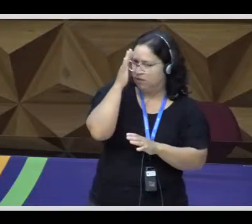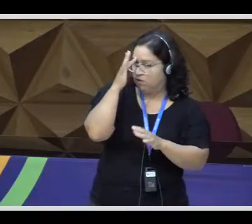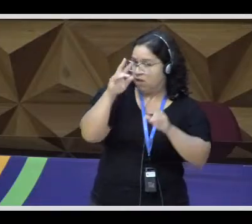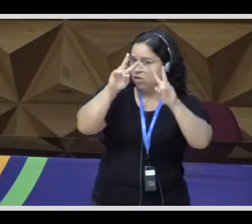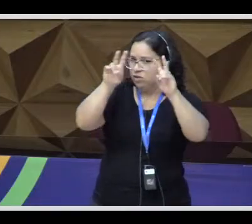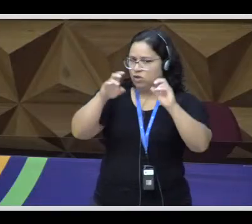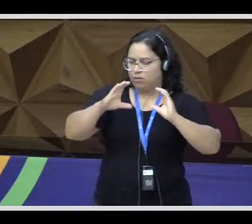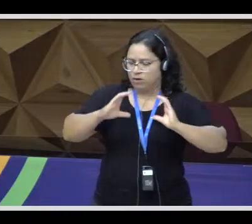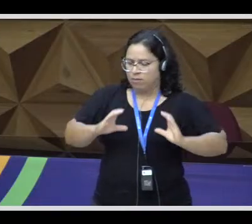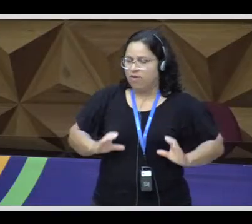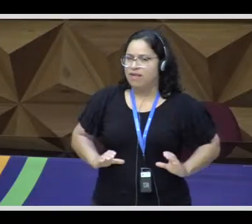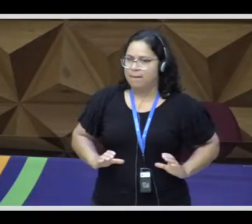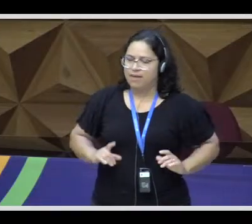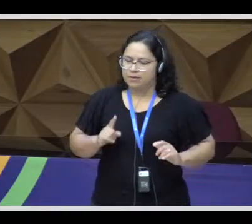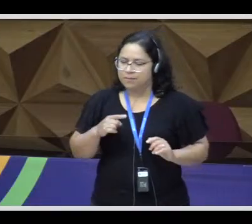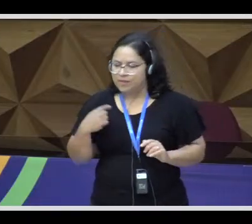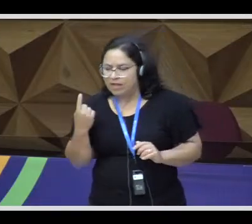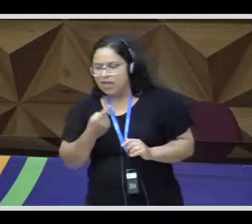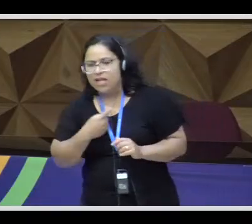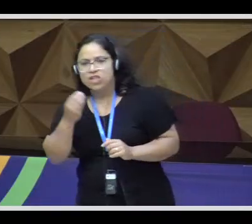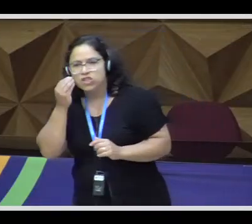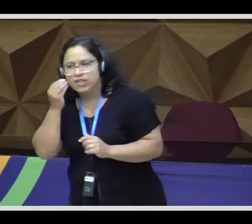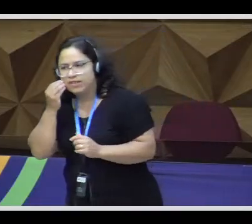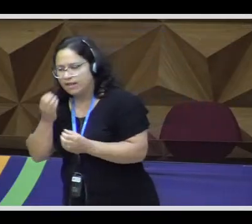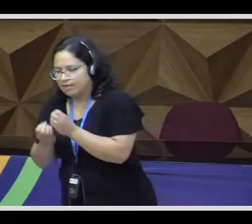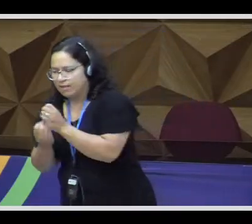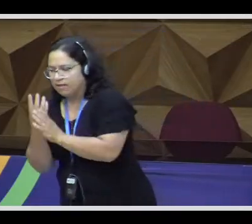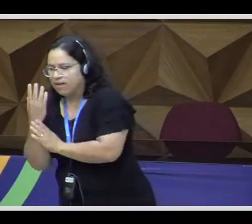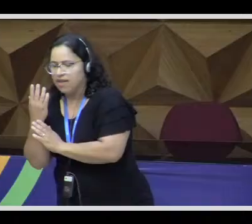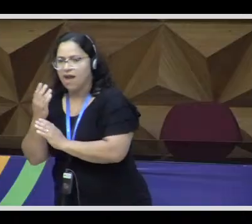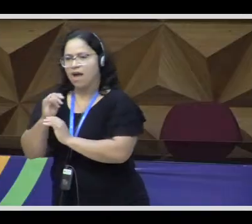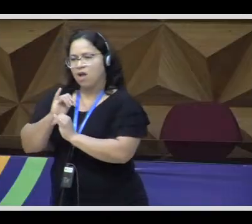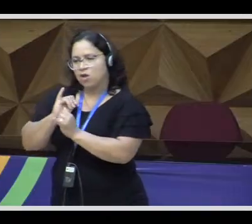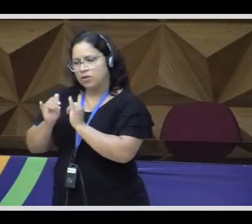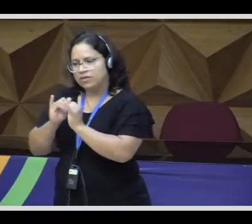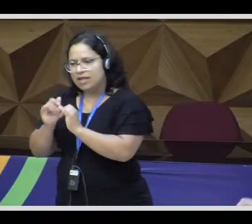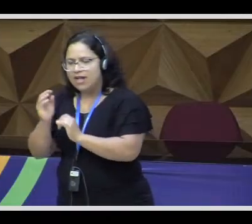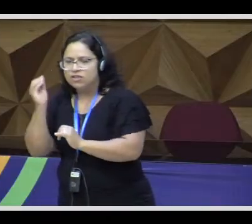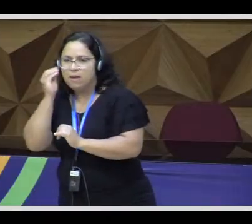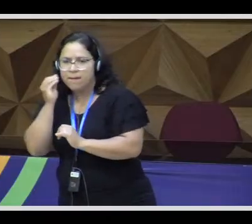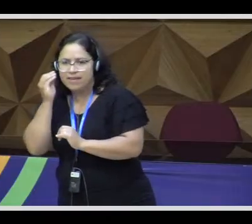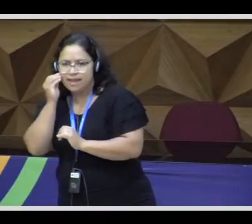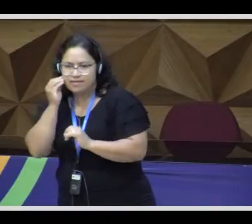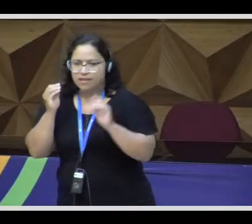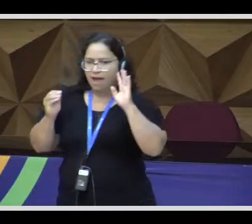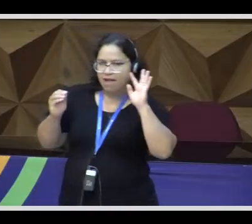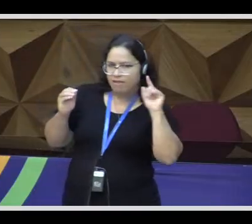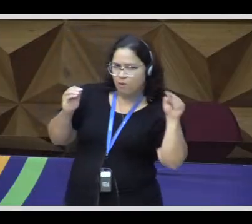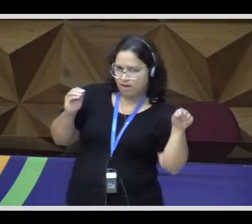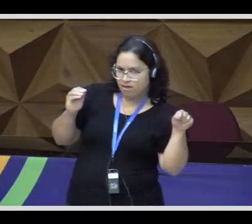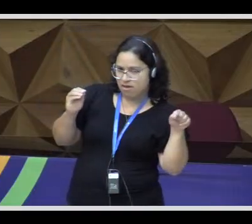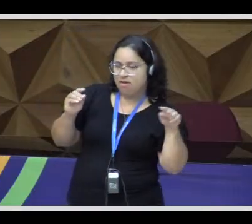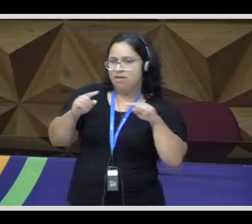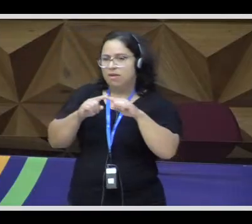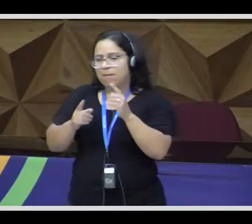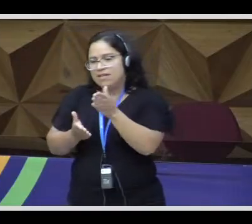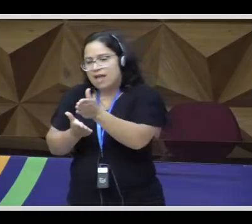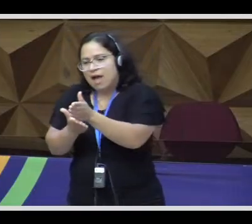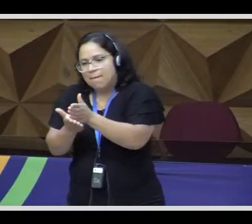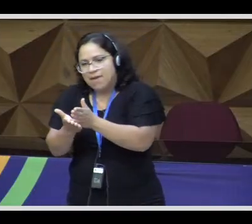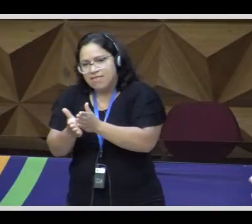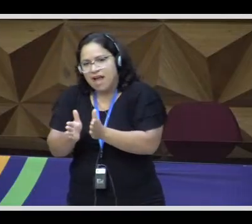to create the data to test this theory. But half of the team are composed by